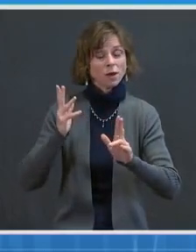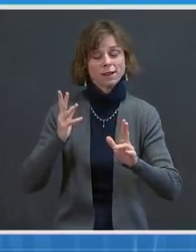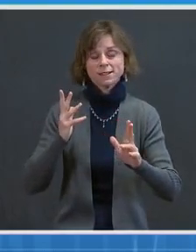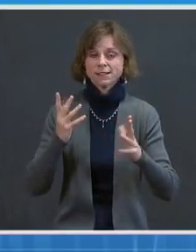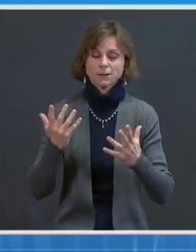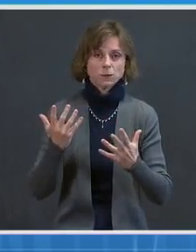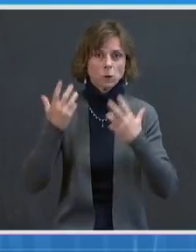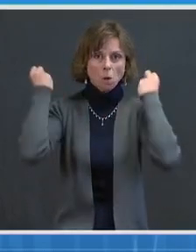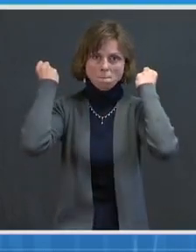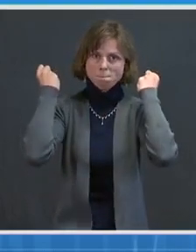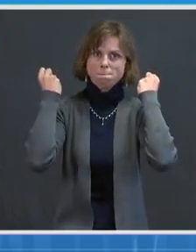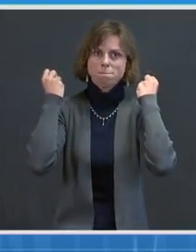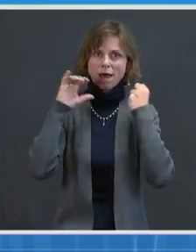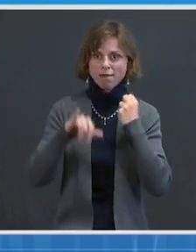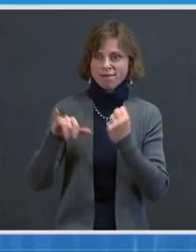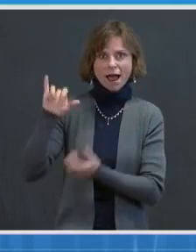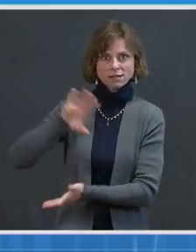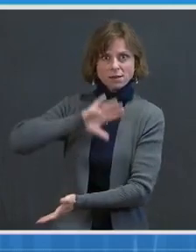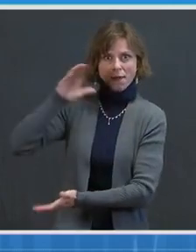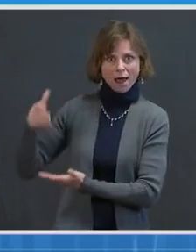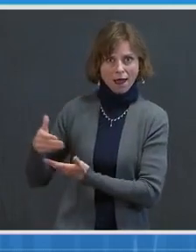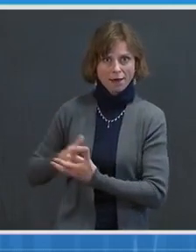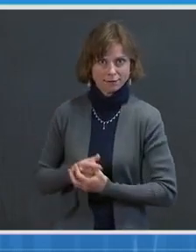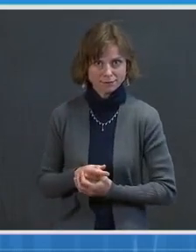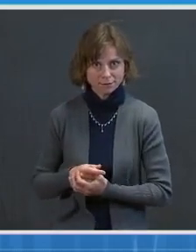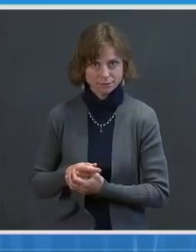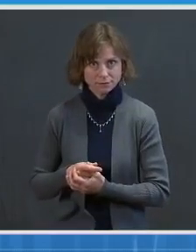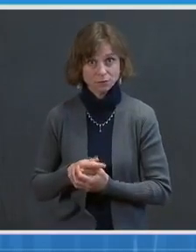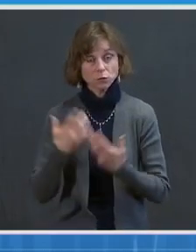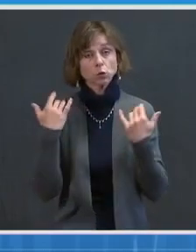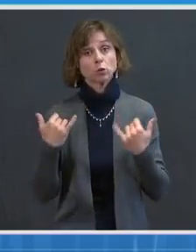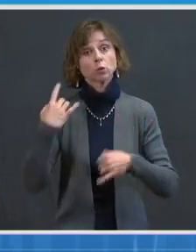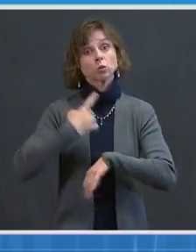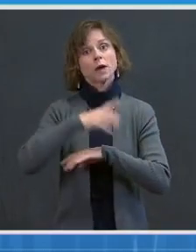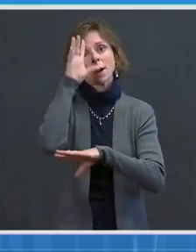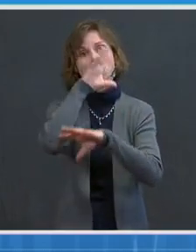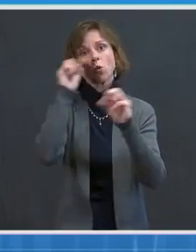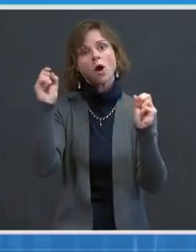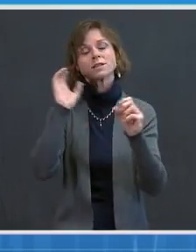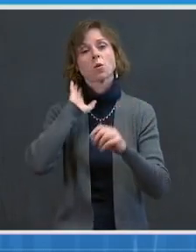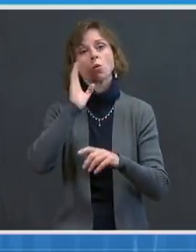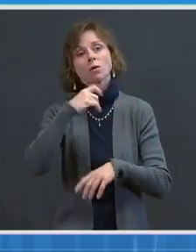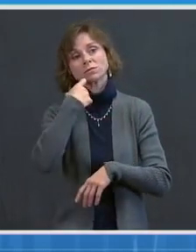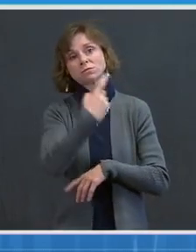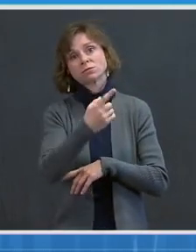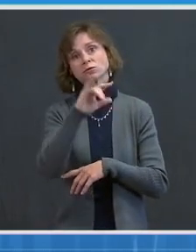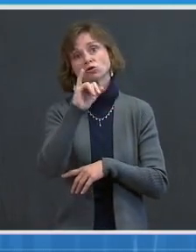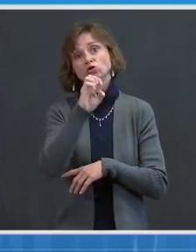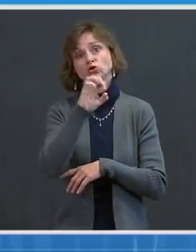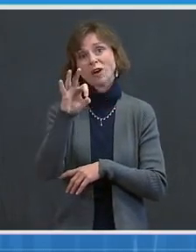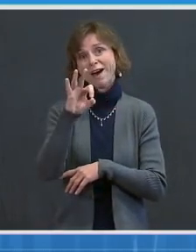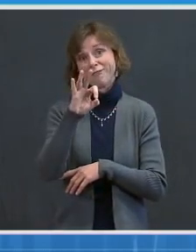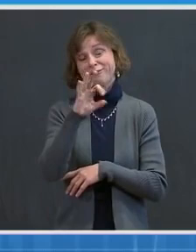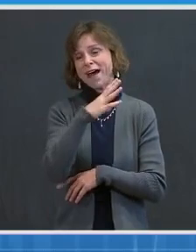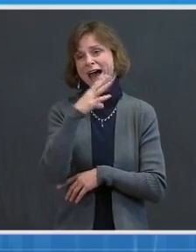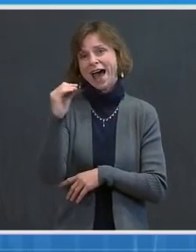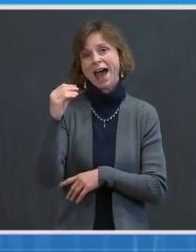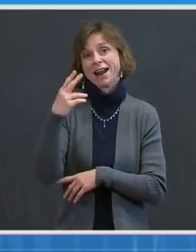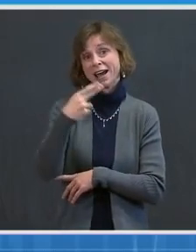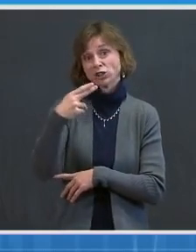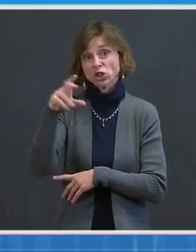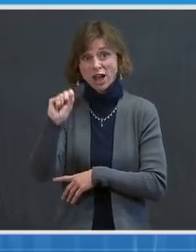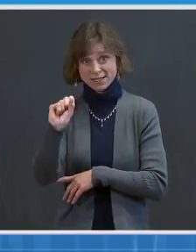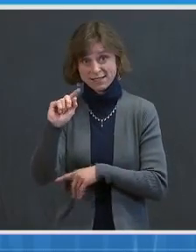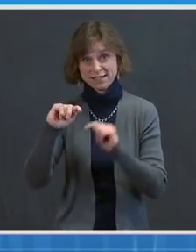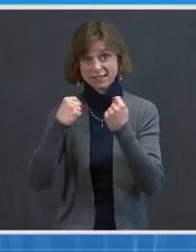Today, President Biden will direct Jeff and the Health and Human Services team to procure an additional 100 million doses